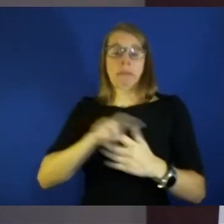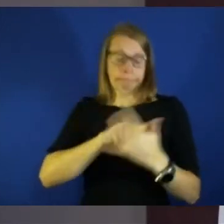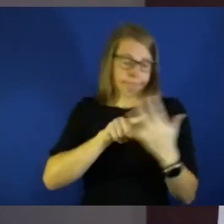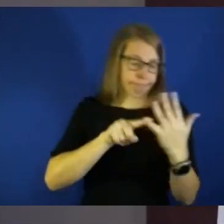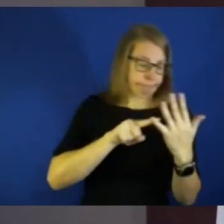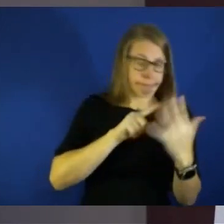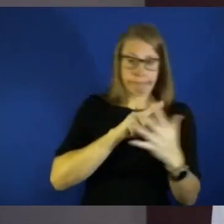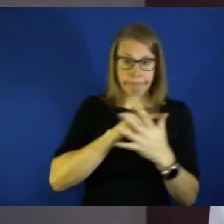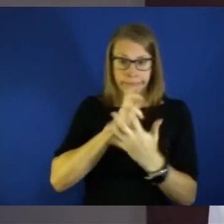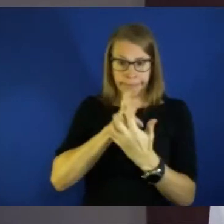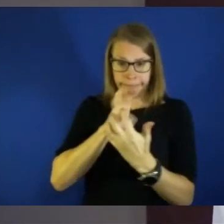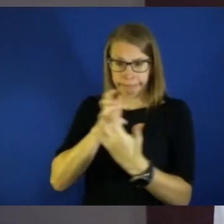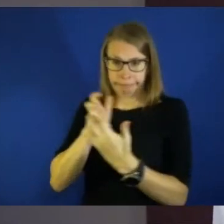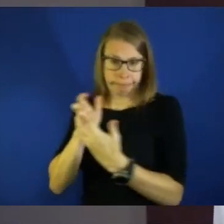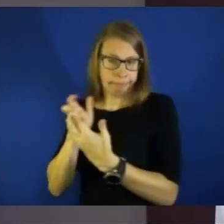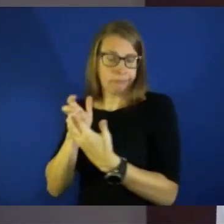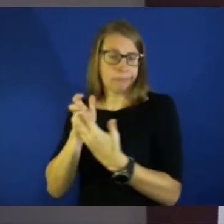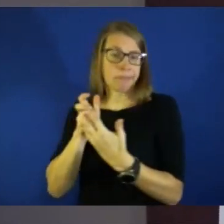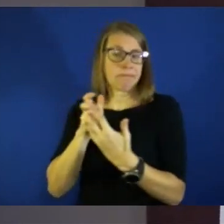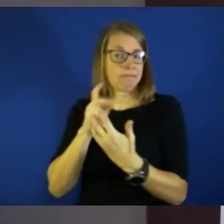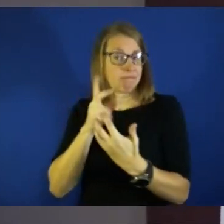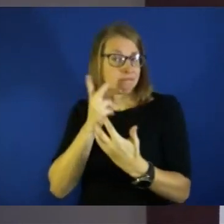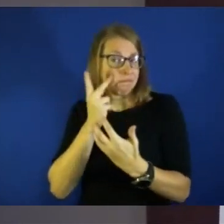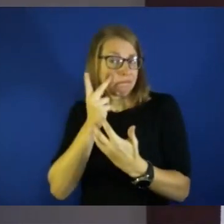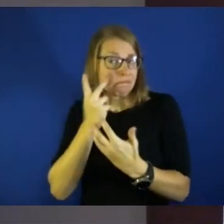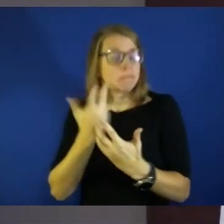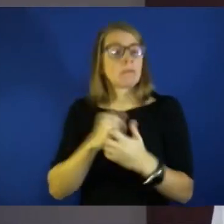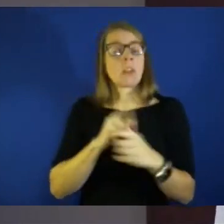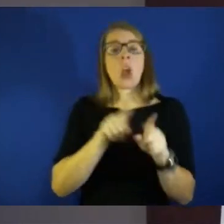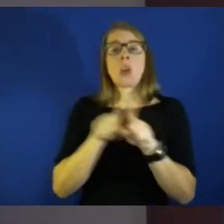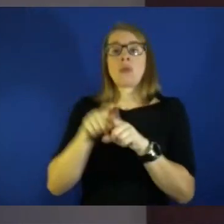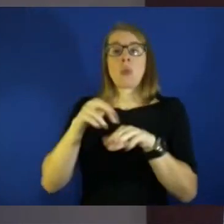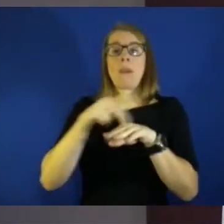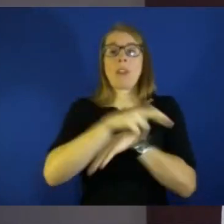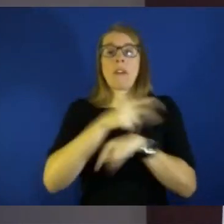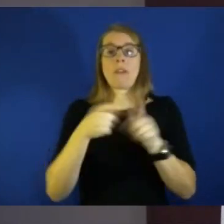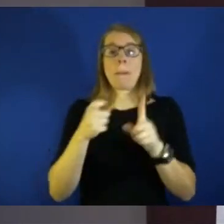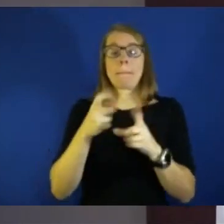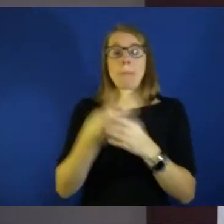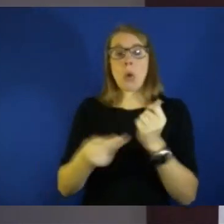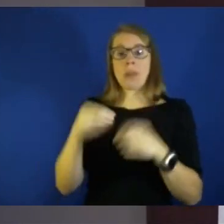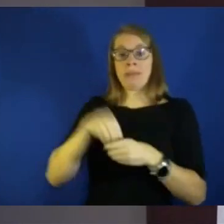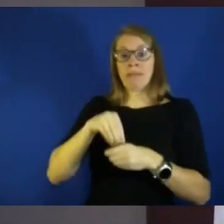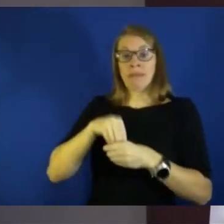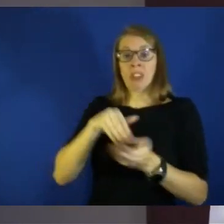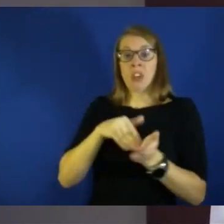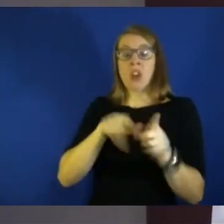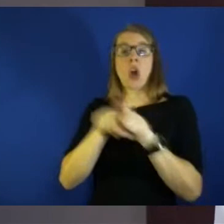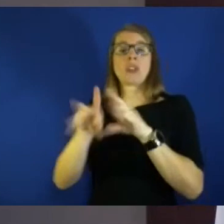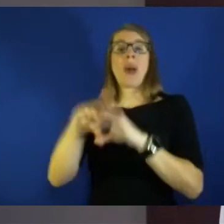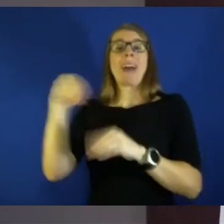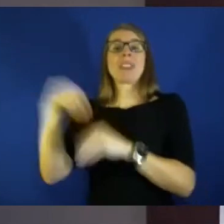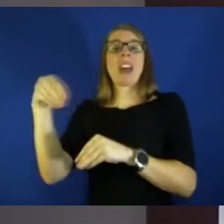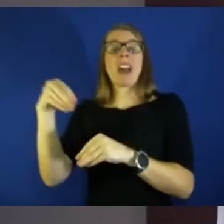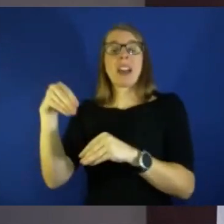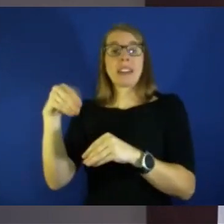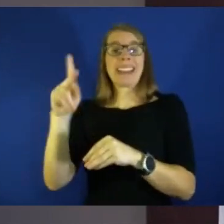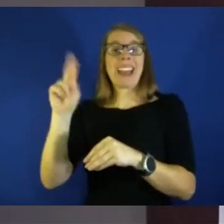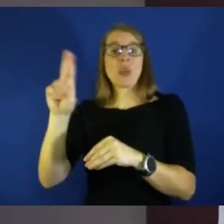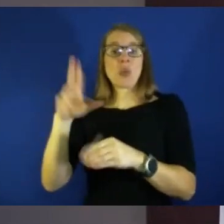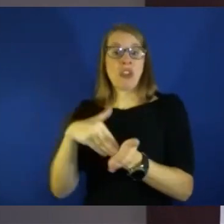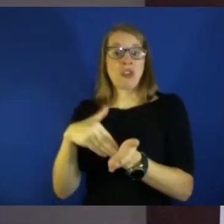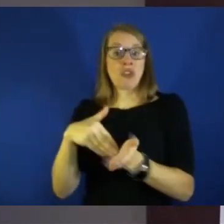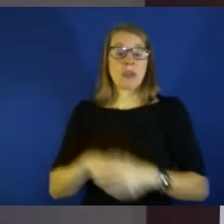people might be eligible. We can also get referrals from both our internal physicians and external physicians. And so that goes through the